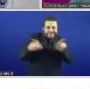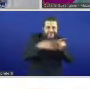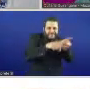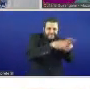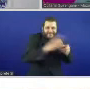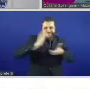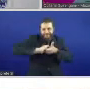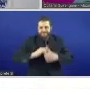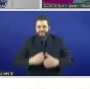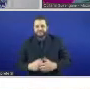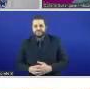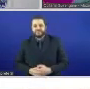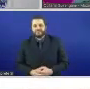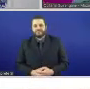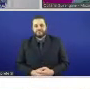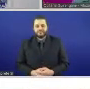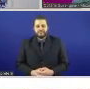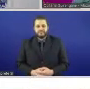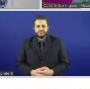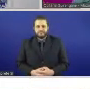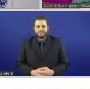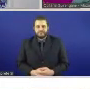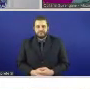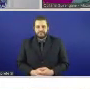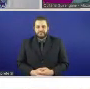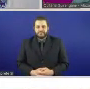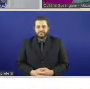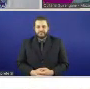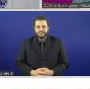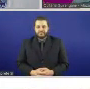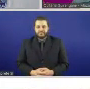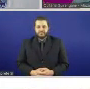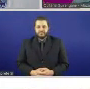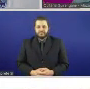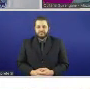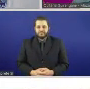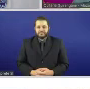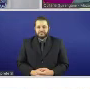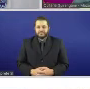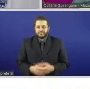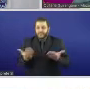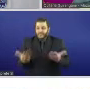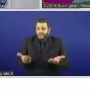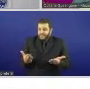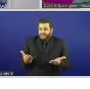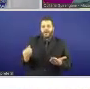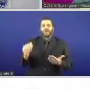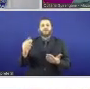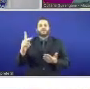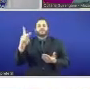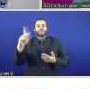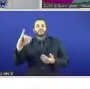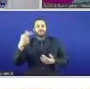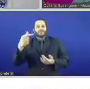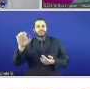rights organizations? For me, the answer is related to a 3R approach. In representation, there is a